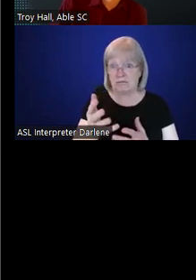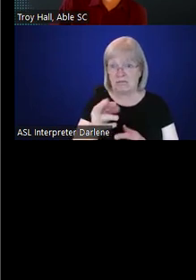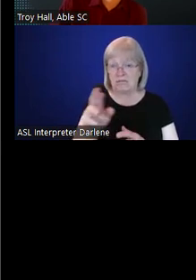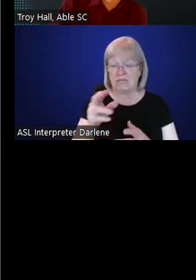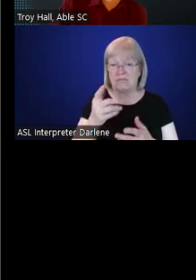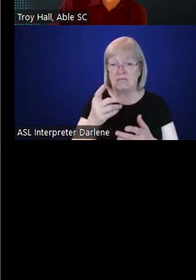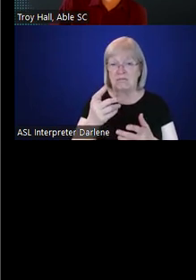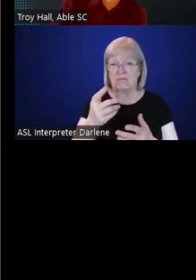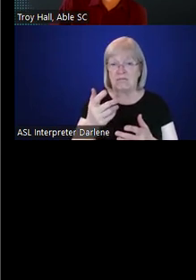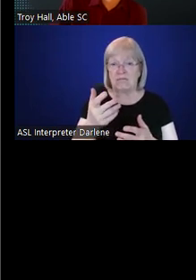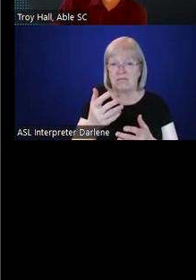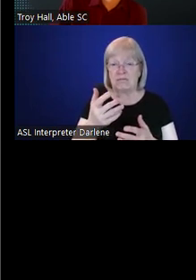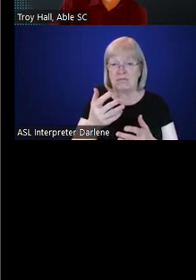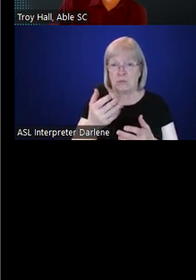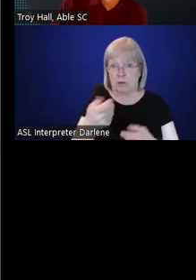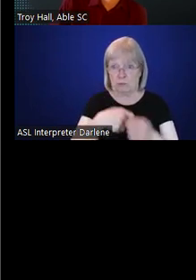mentioned that